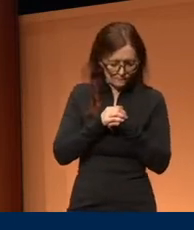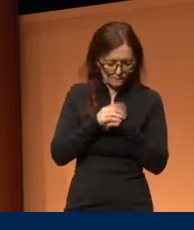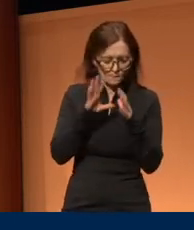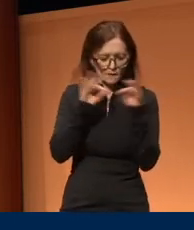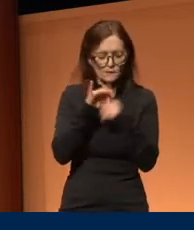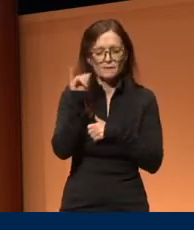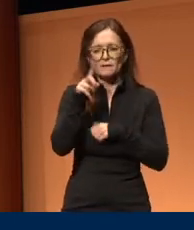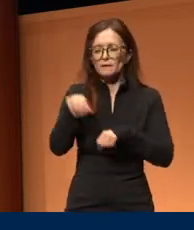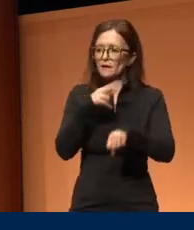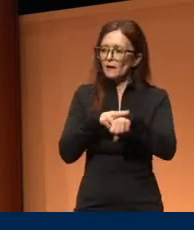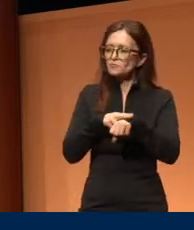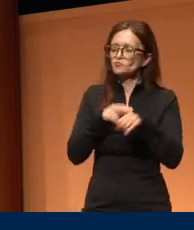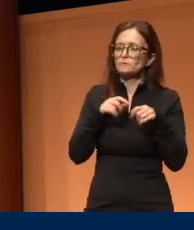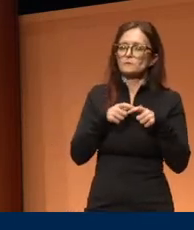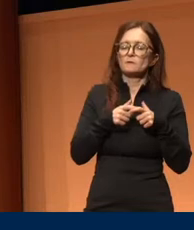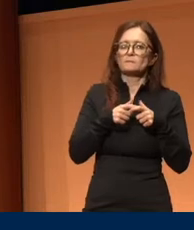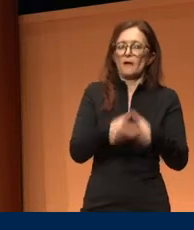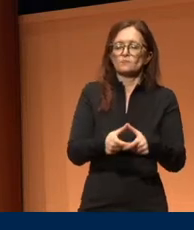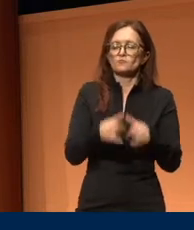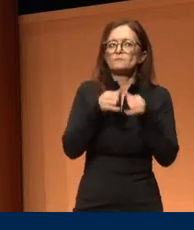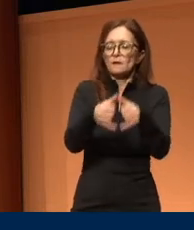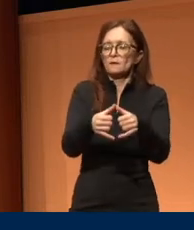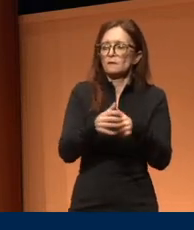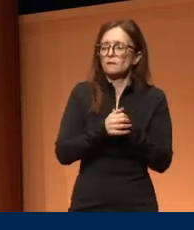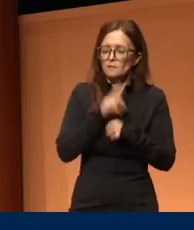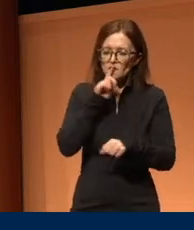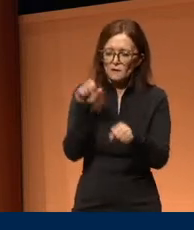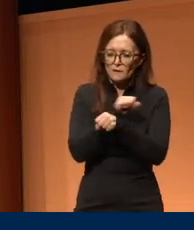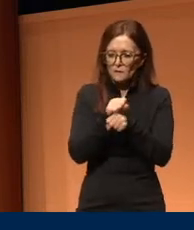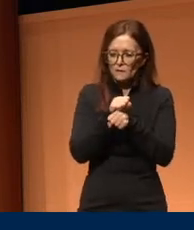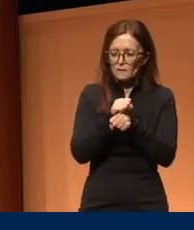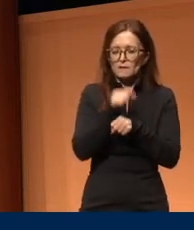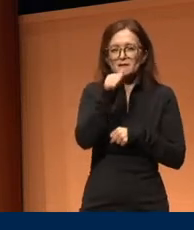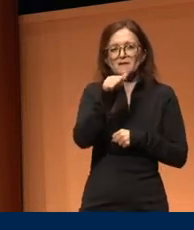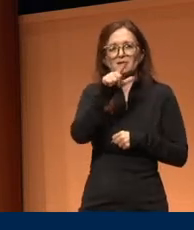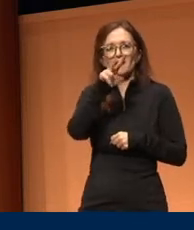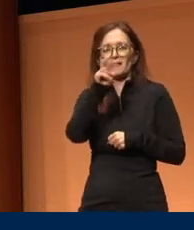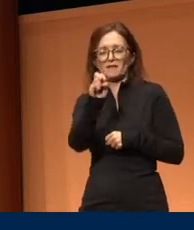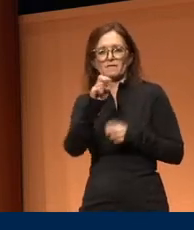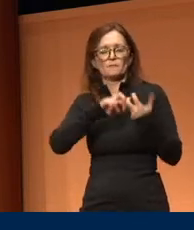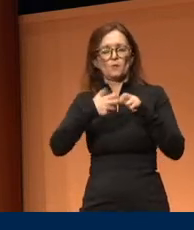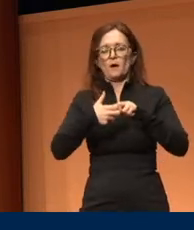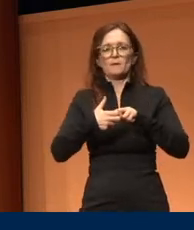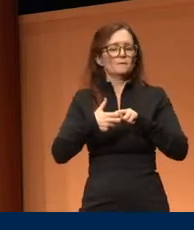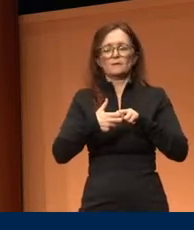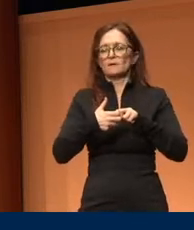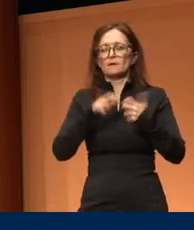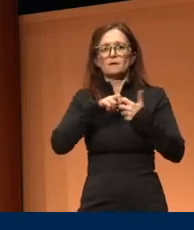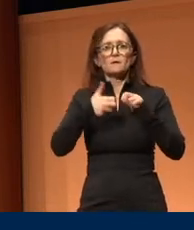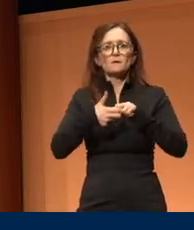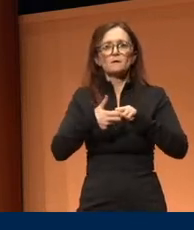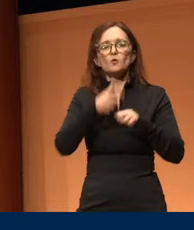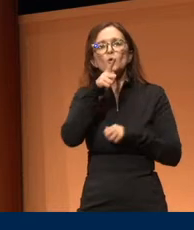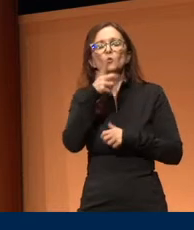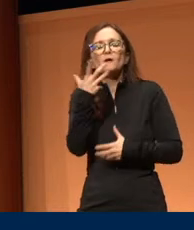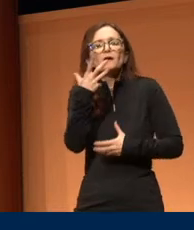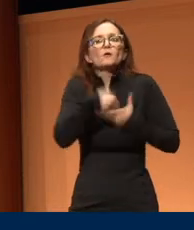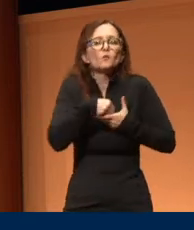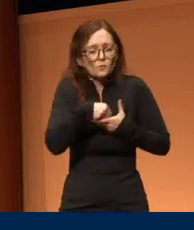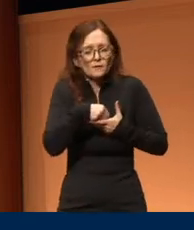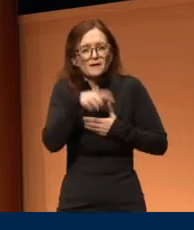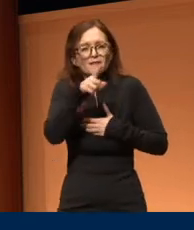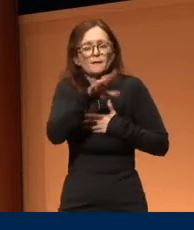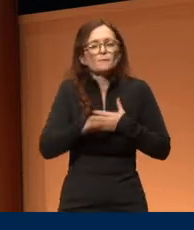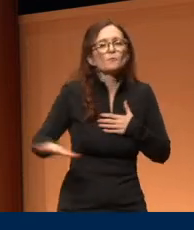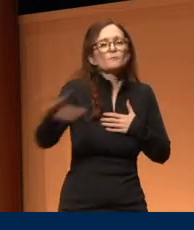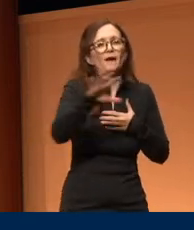at the national level. So actually, it's not love the problem. The problem is like who's in the perimeter of